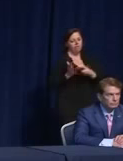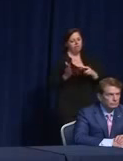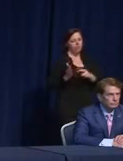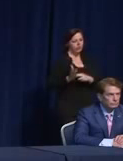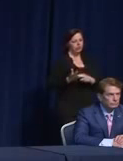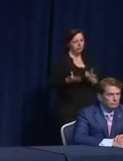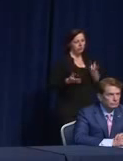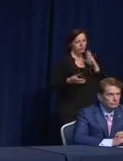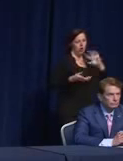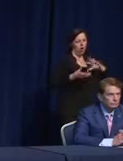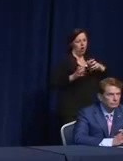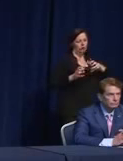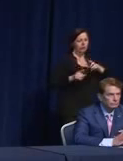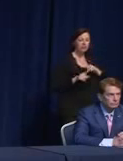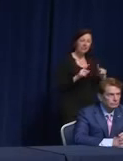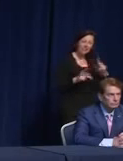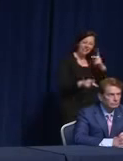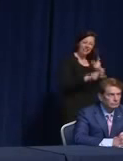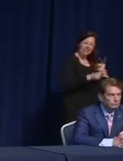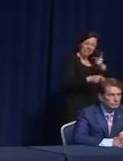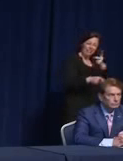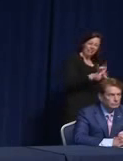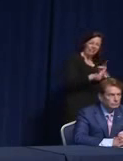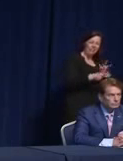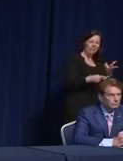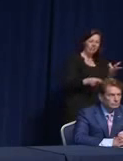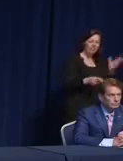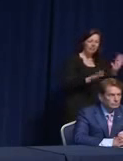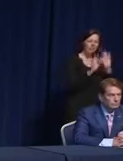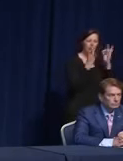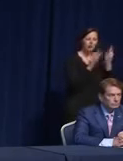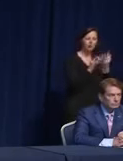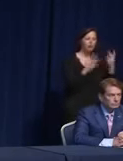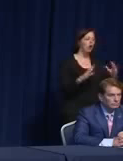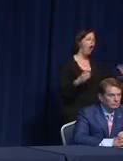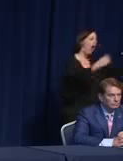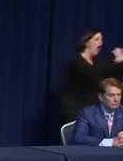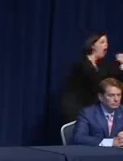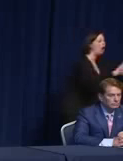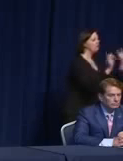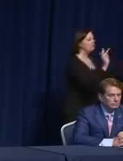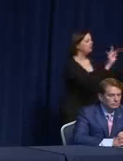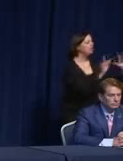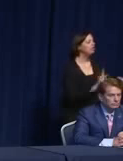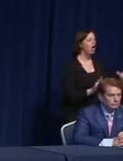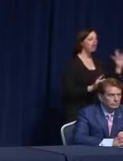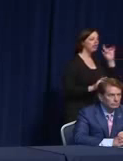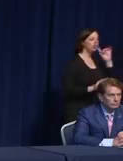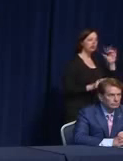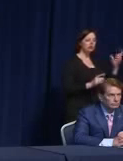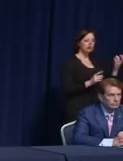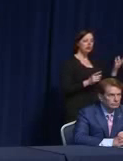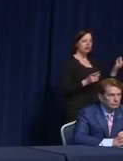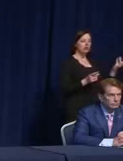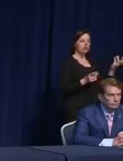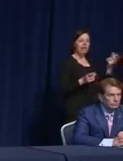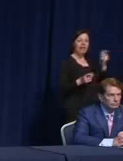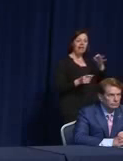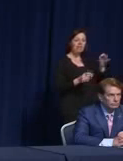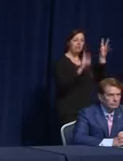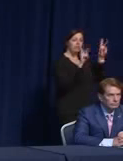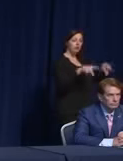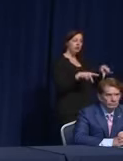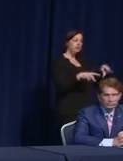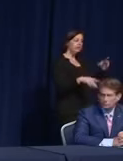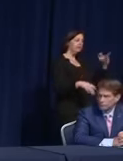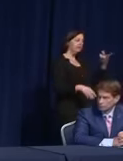fine. But to be careful in touching and disposing of trash, and even